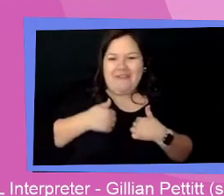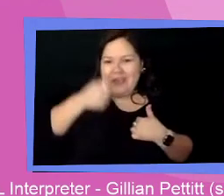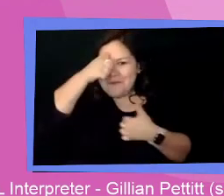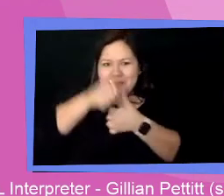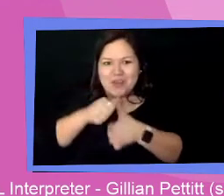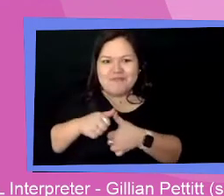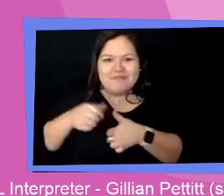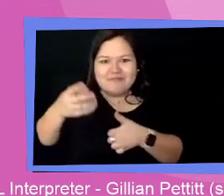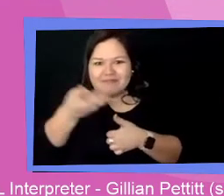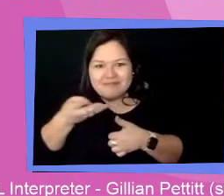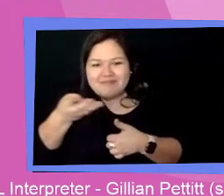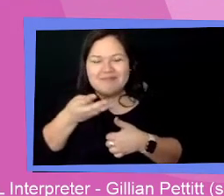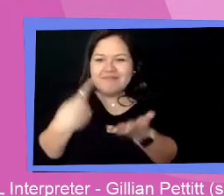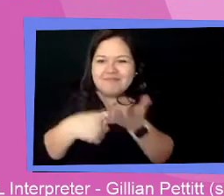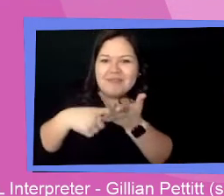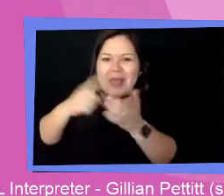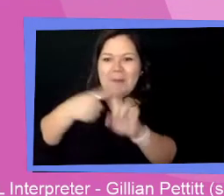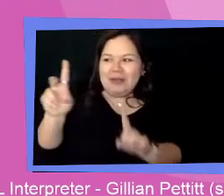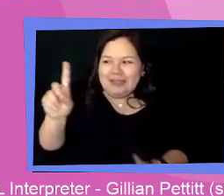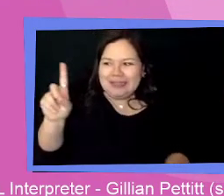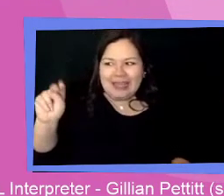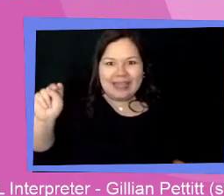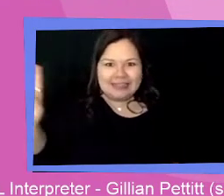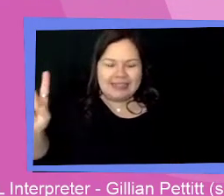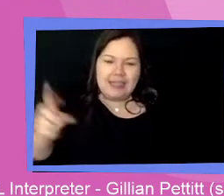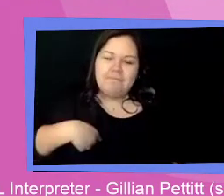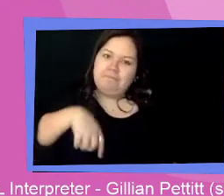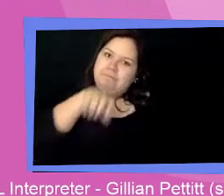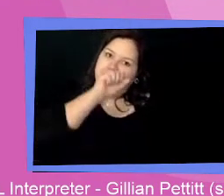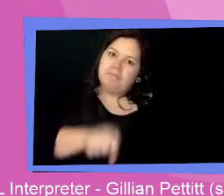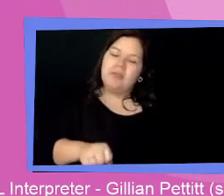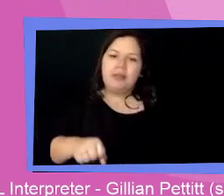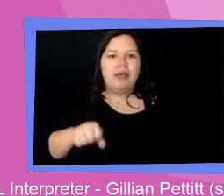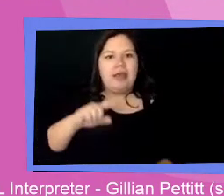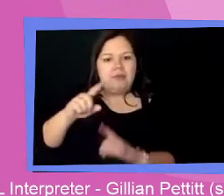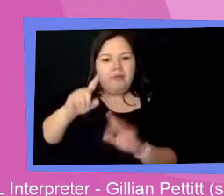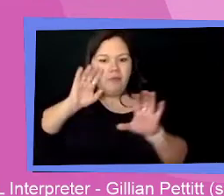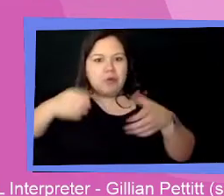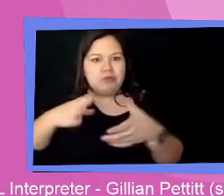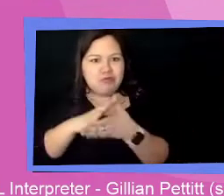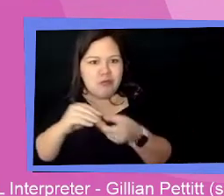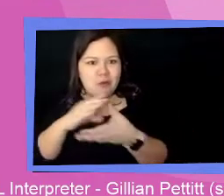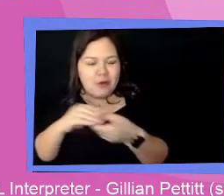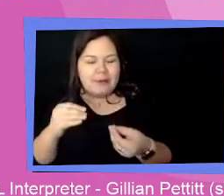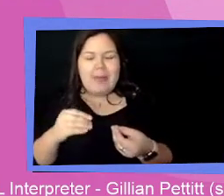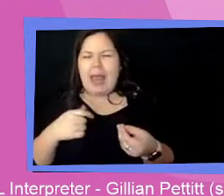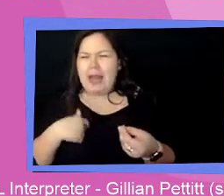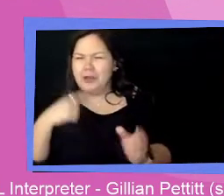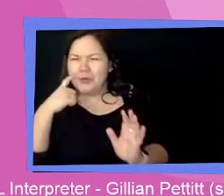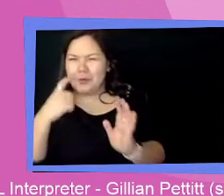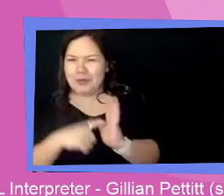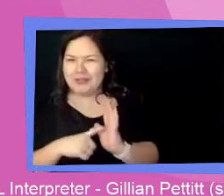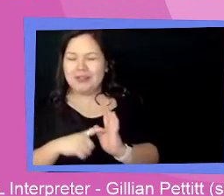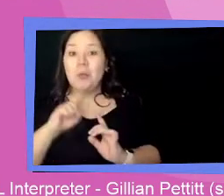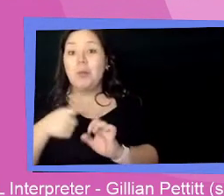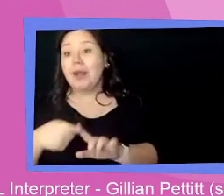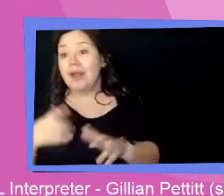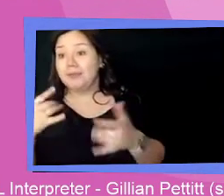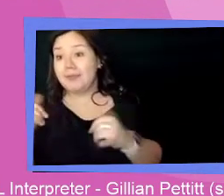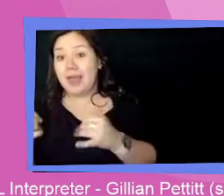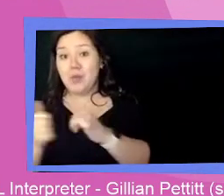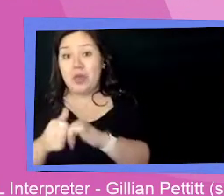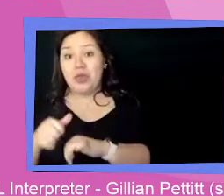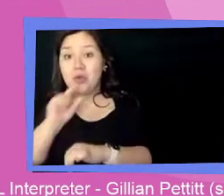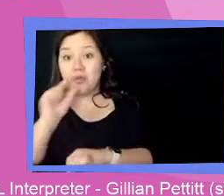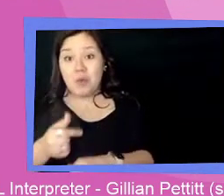it's collaborative storytelling. And one of the things that I have noticed is that when I play with queer people, the stories